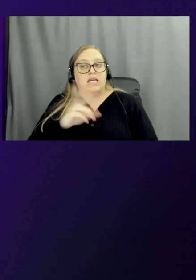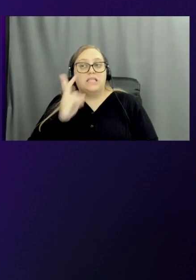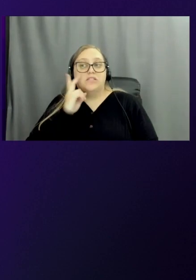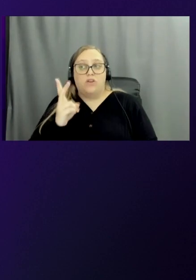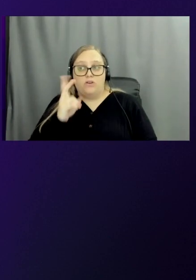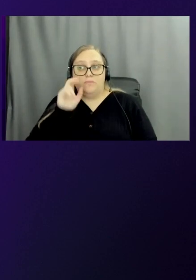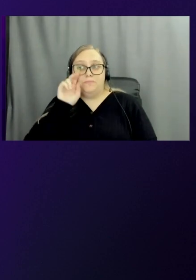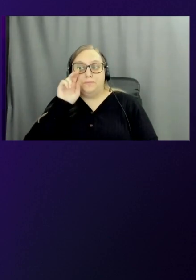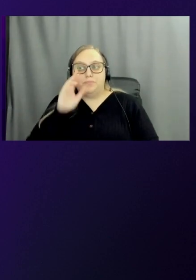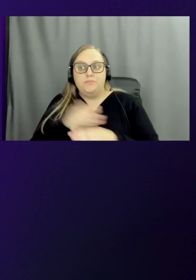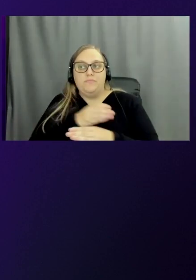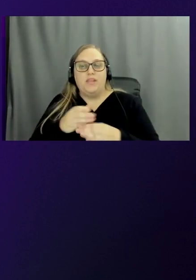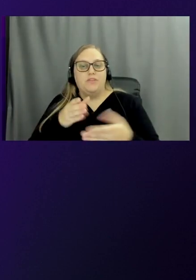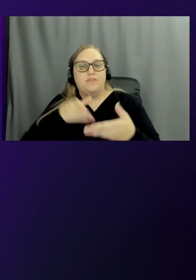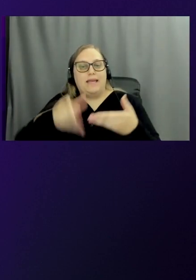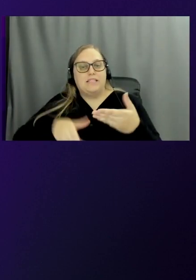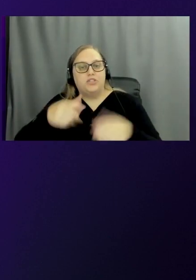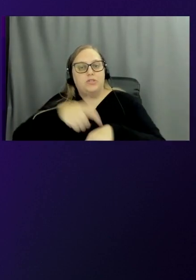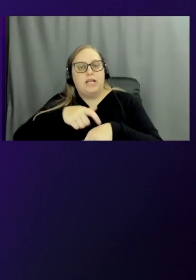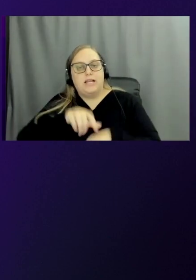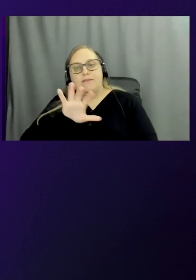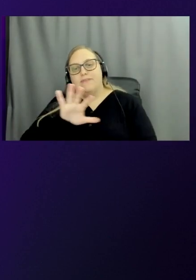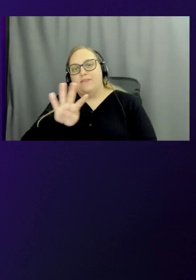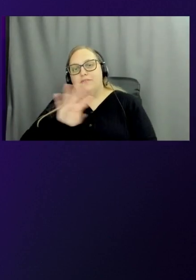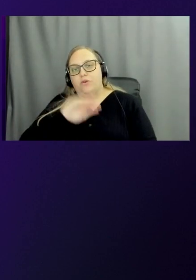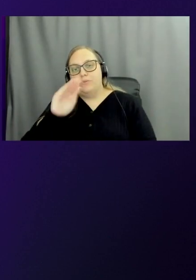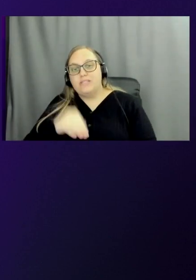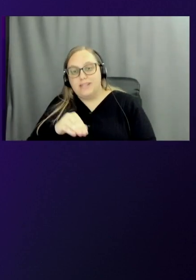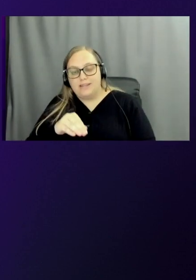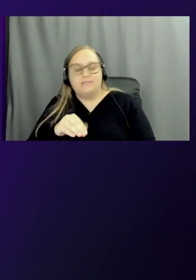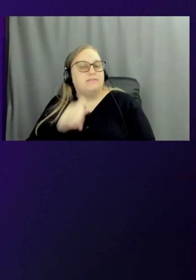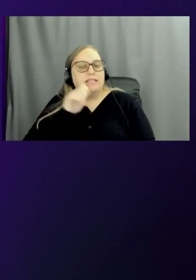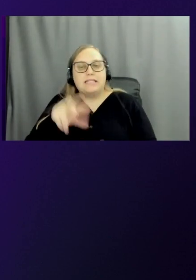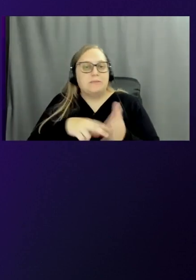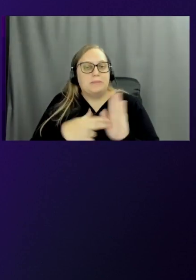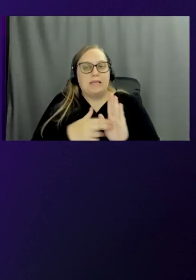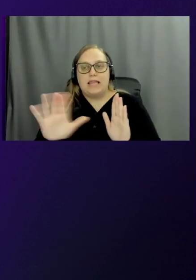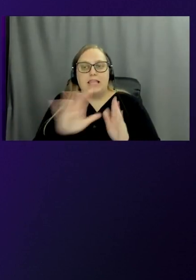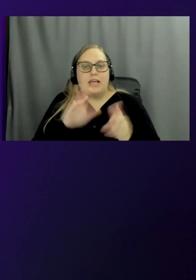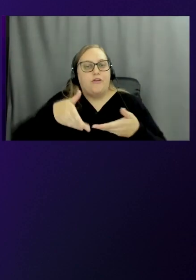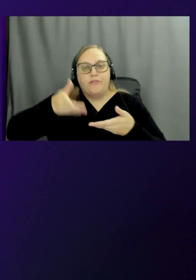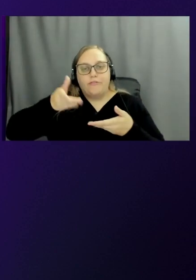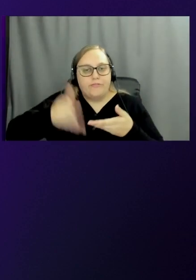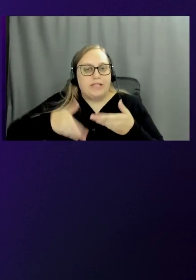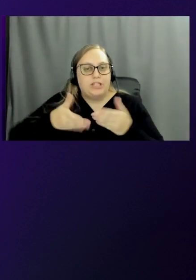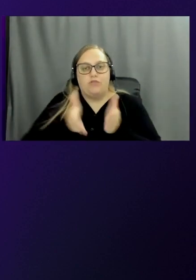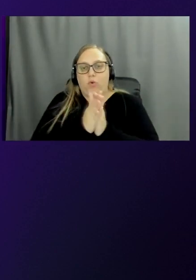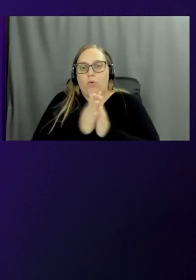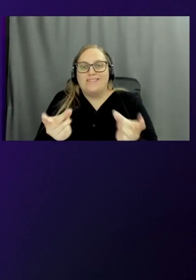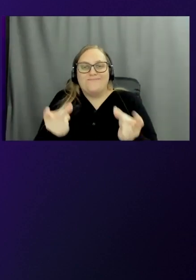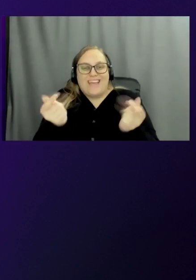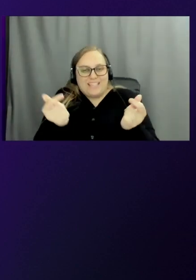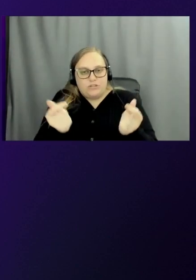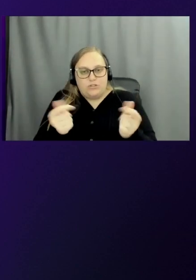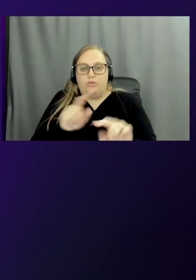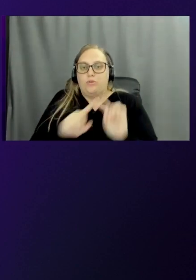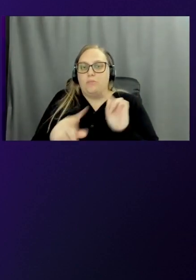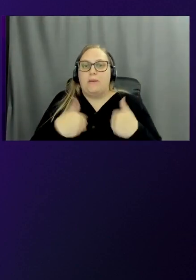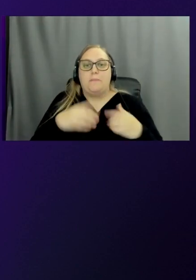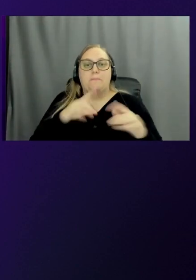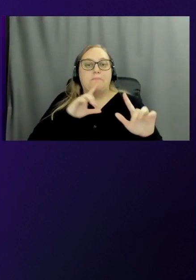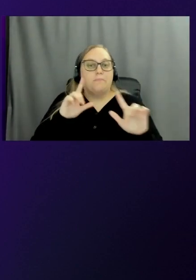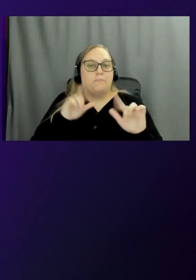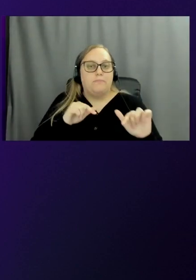time by 54%. And not only did that mean they were finishing requests faster and they were having better response time, but it also